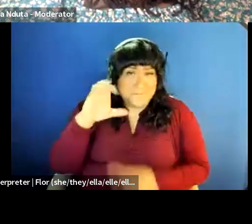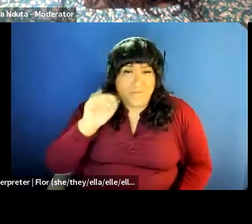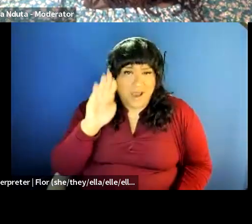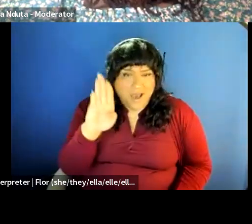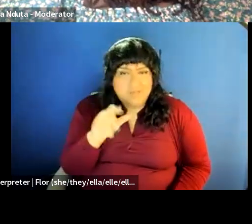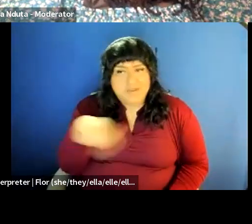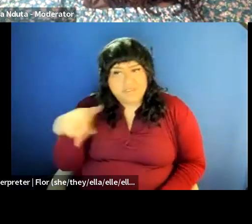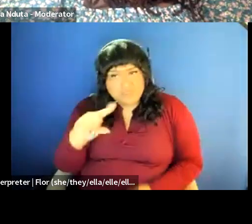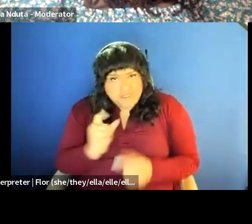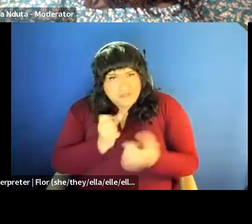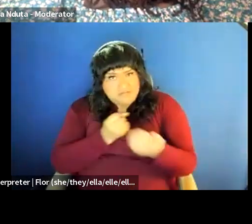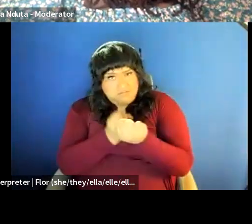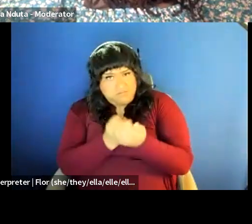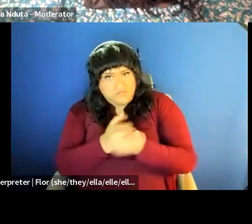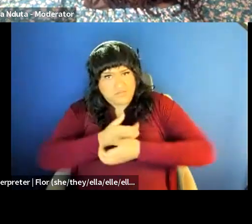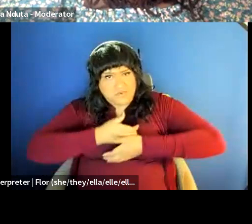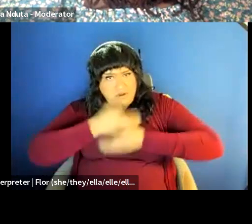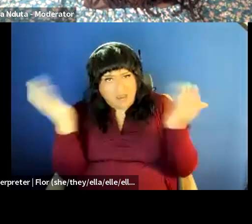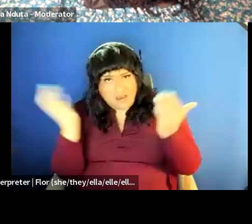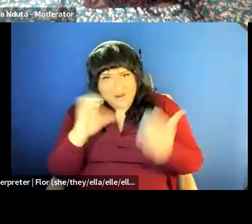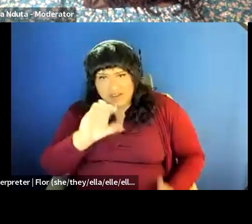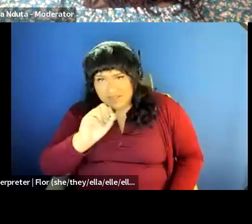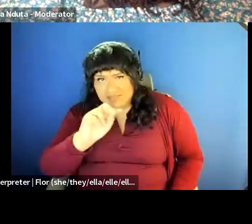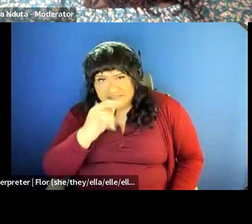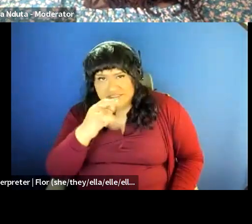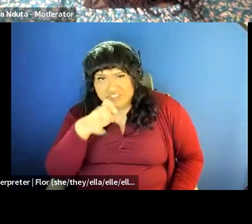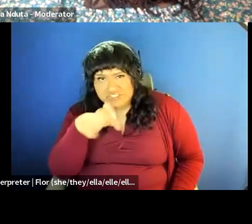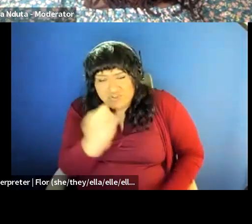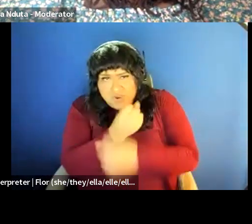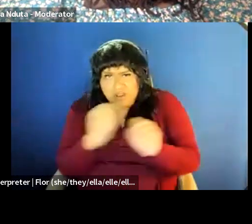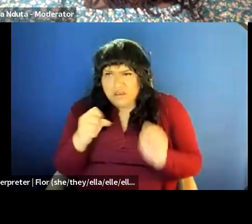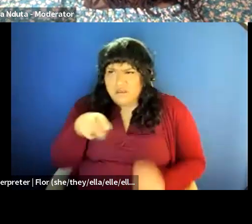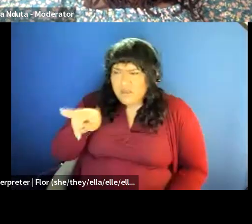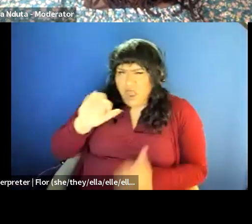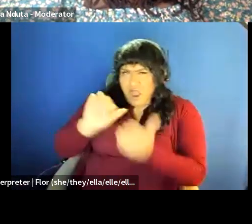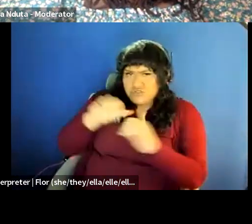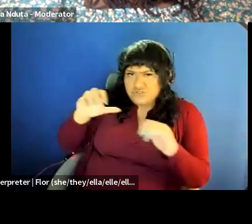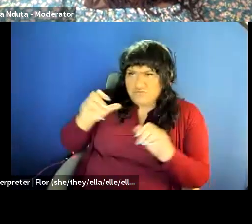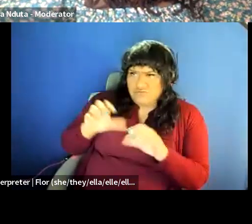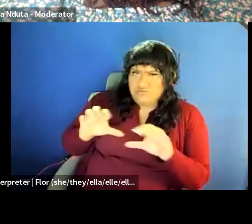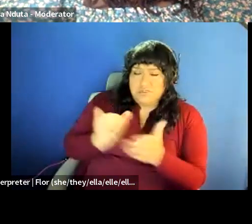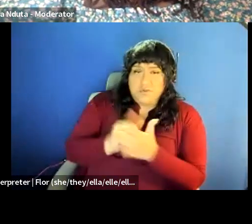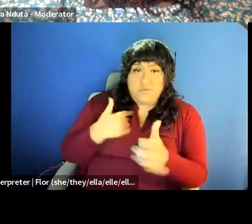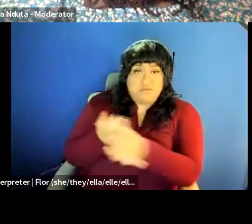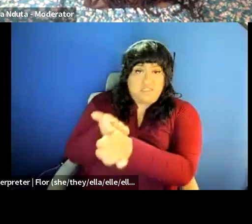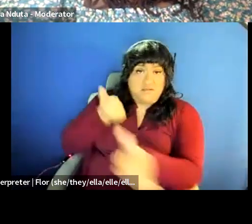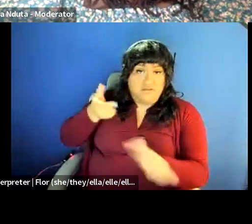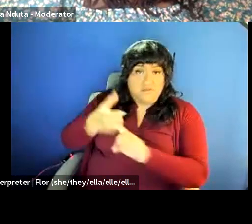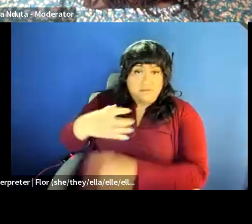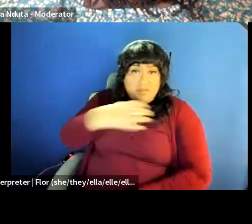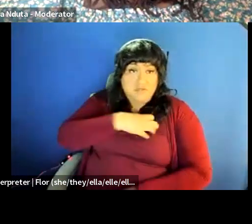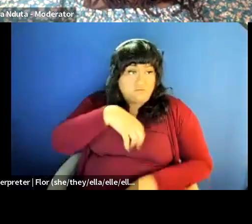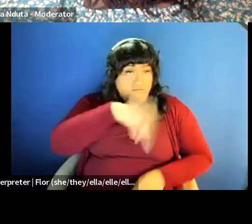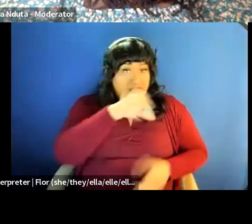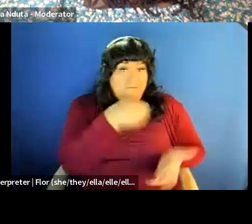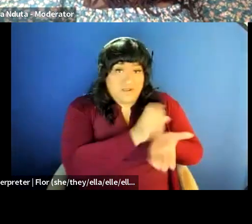rescue. And I actually asked someone there, I was like, how did you do that? They're like, oh, we divested from the police and we found funding that